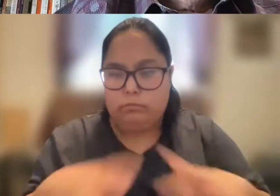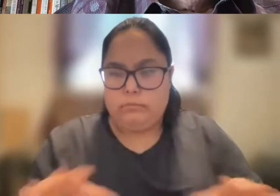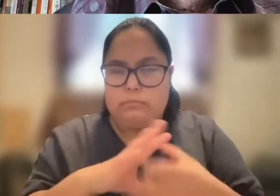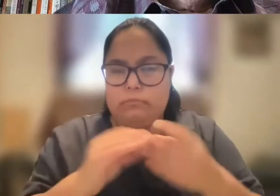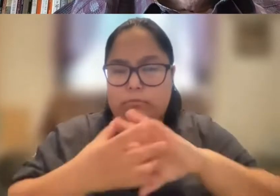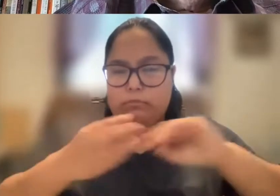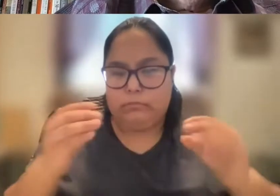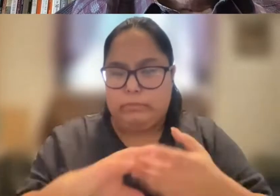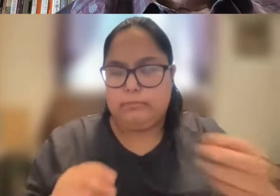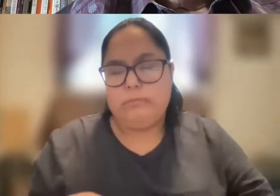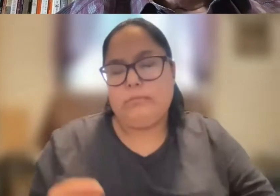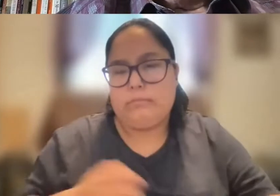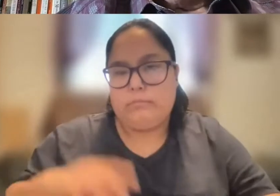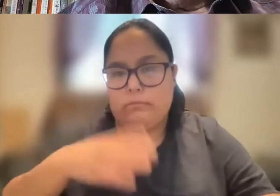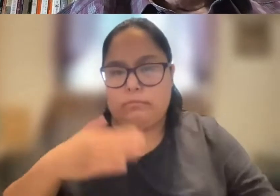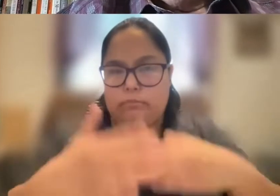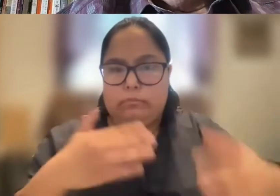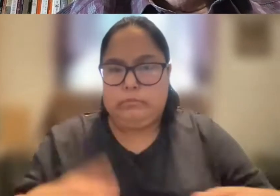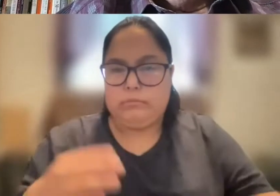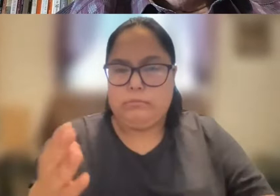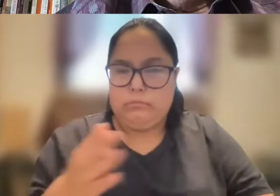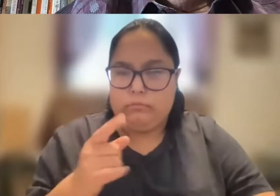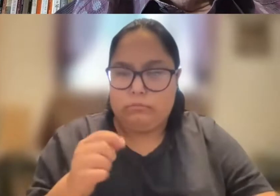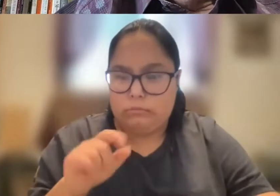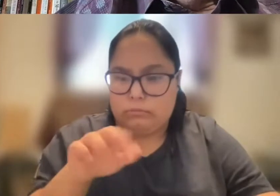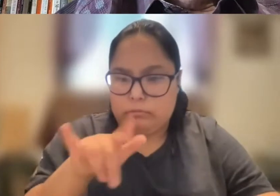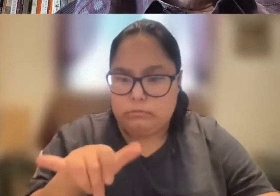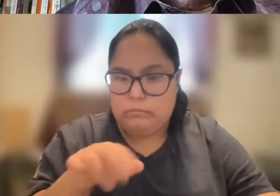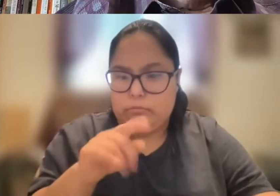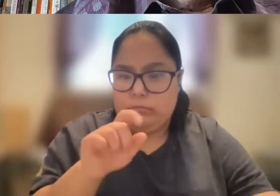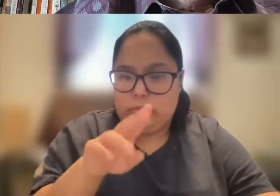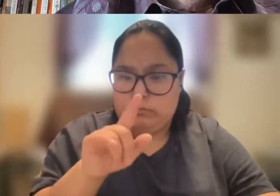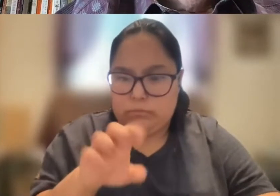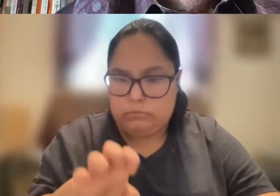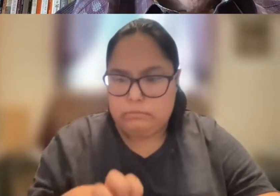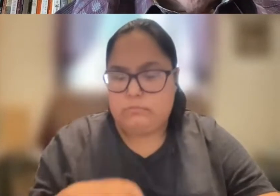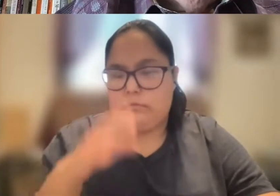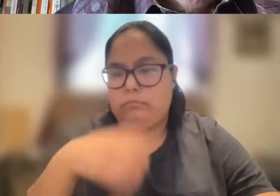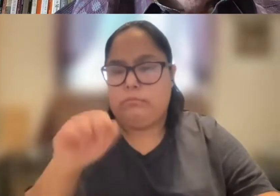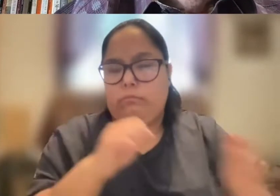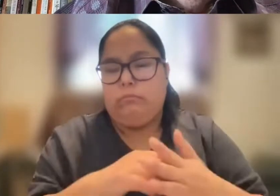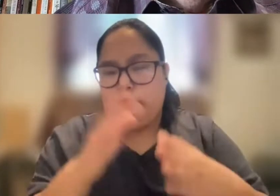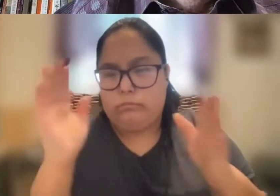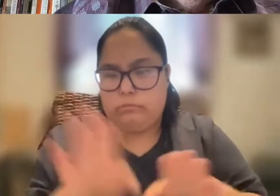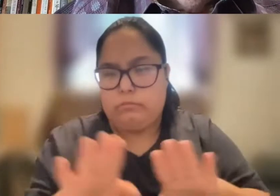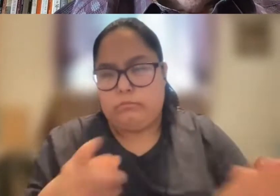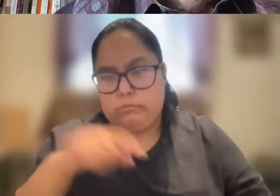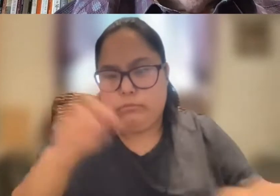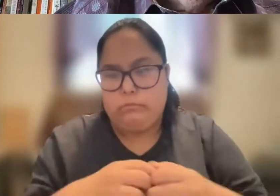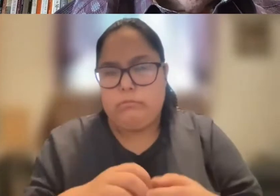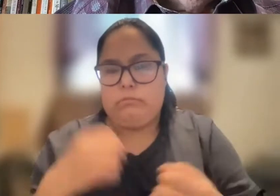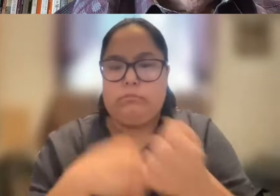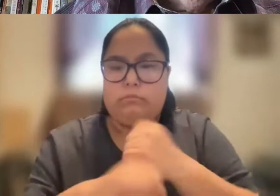wasn't much later that I had the military police and the RCMP knocking on my door to arrest